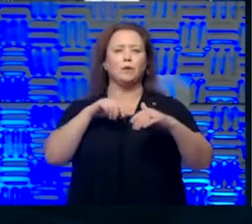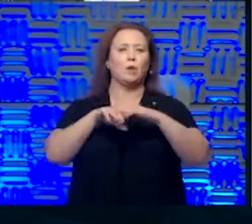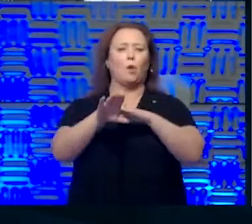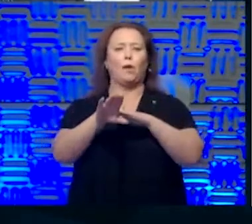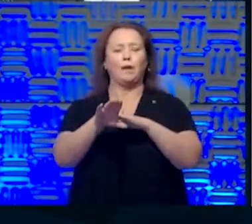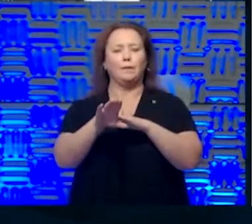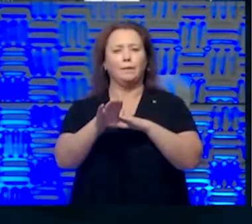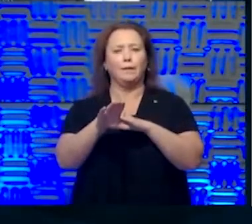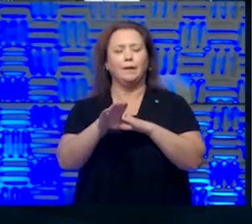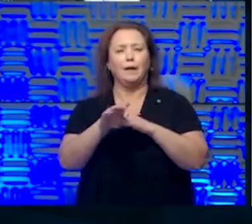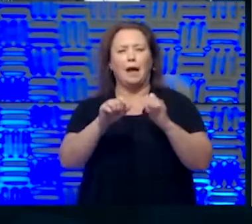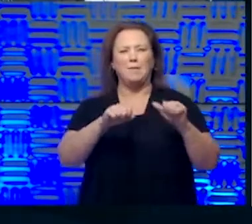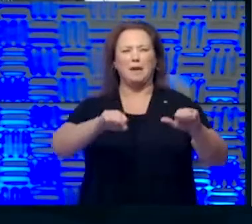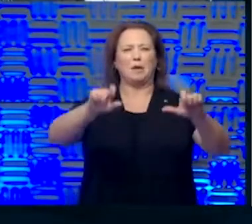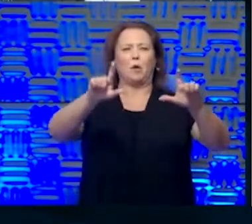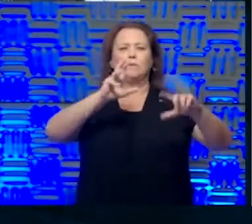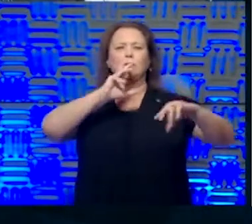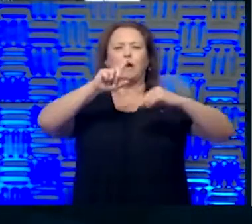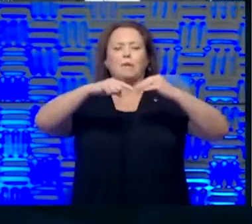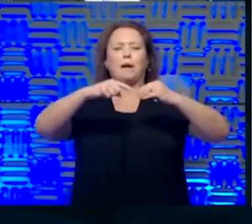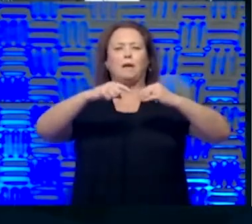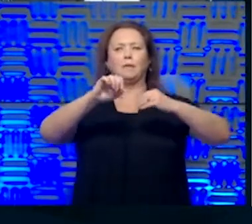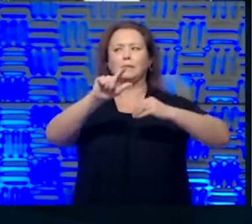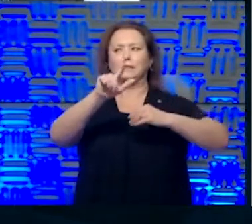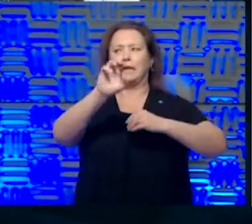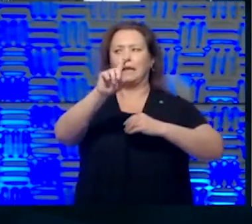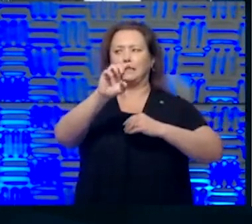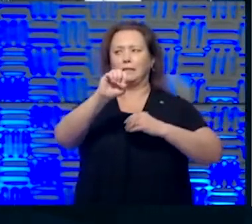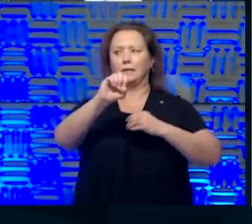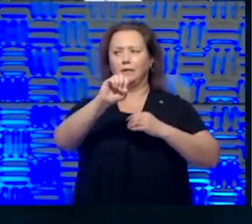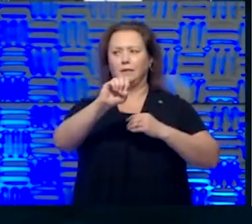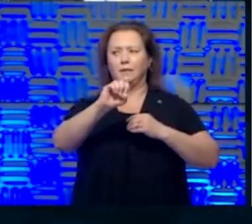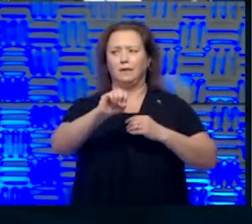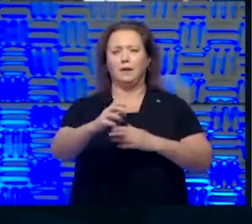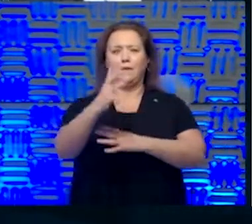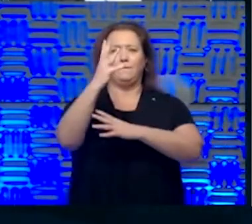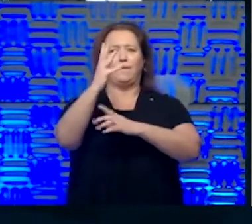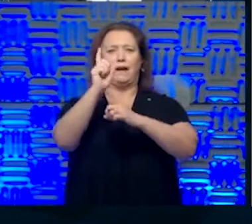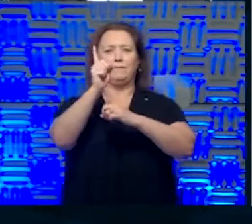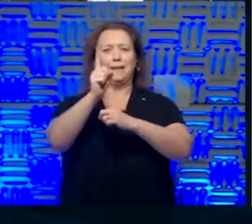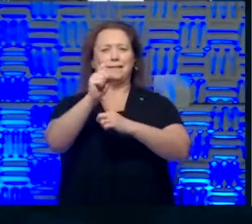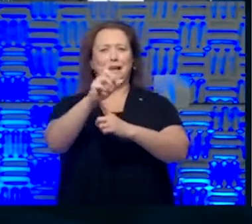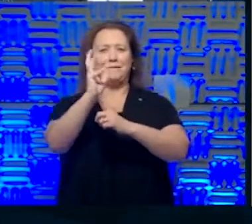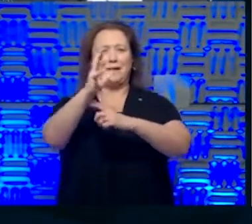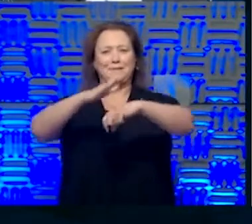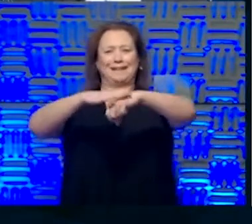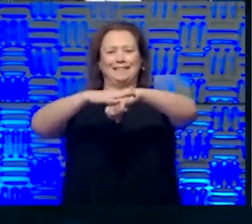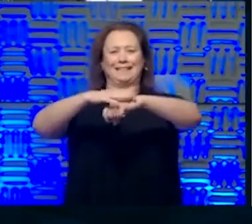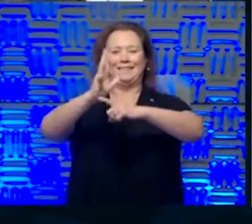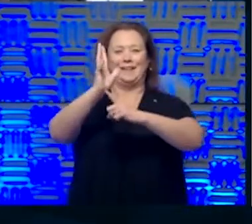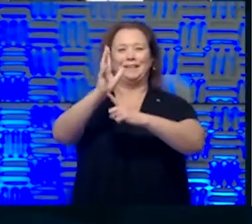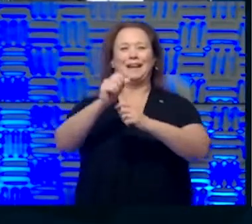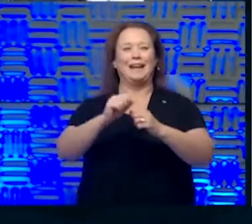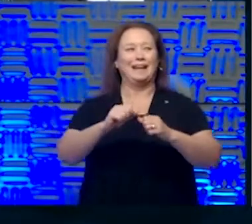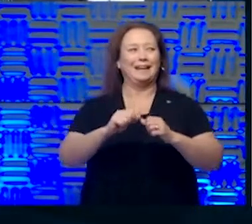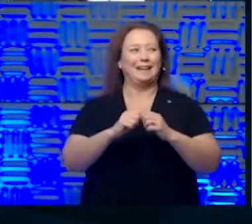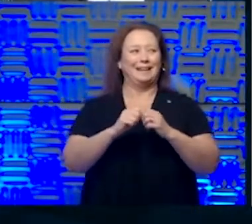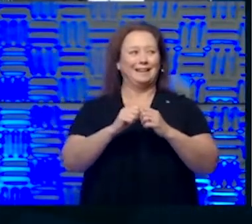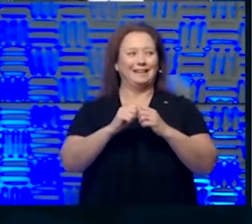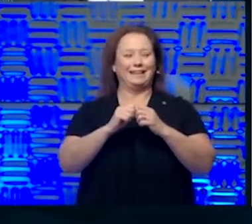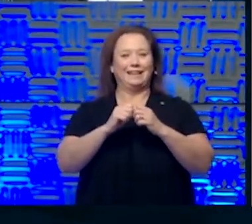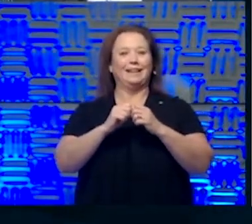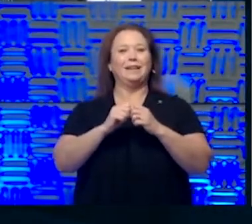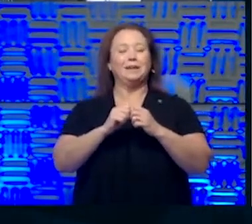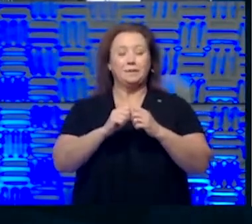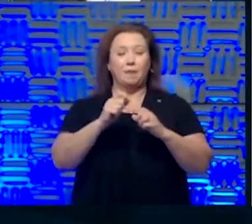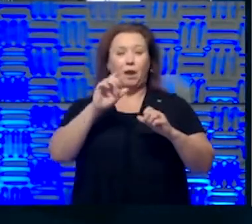just whip through some of the data. I've got some good news and some bad news. So this is one I showed last week too. Over on the bottom right, you can